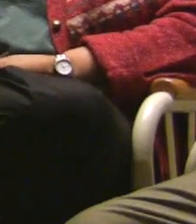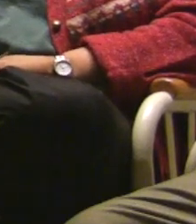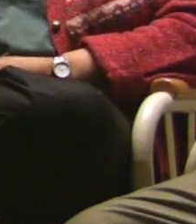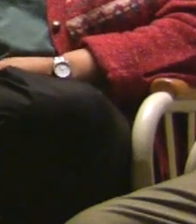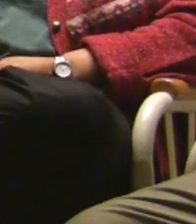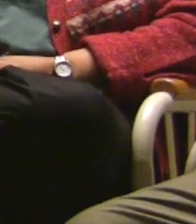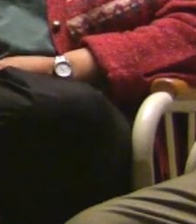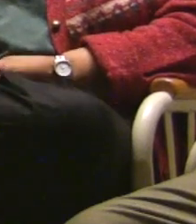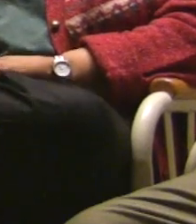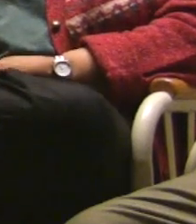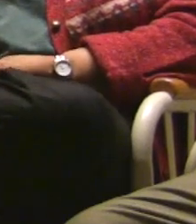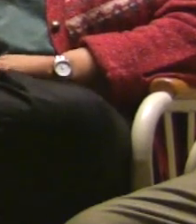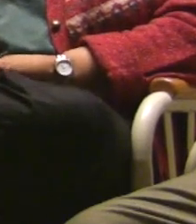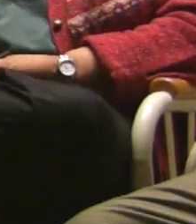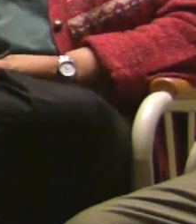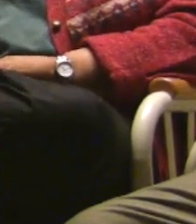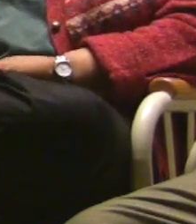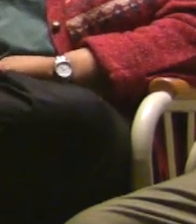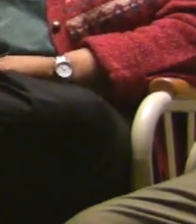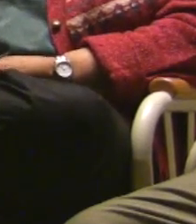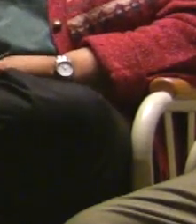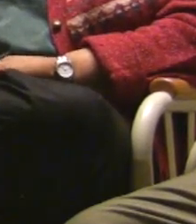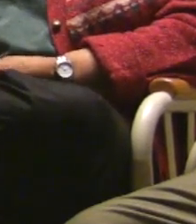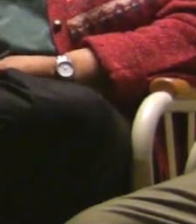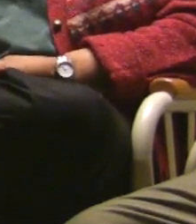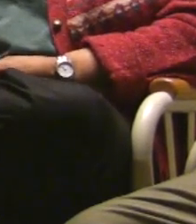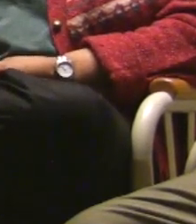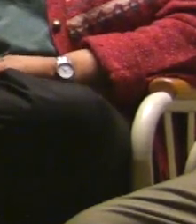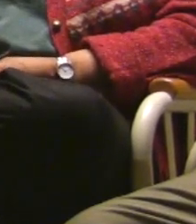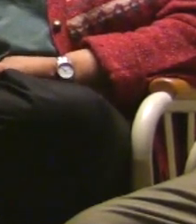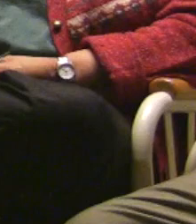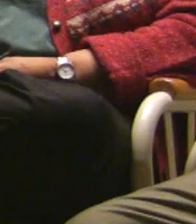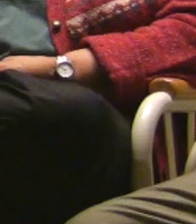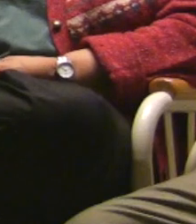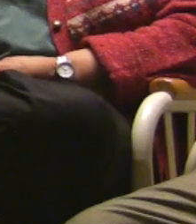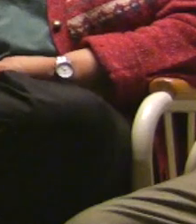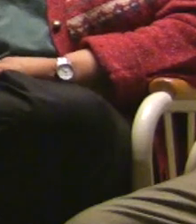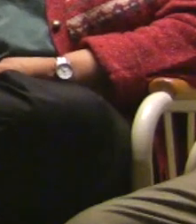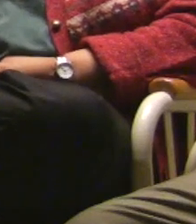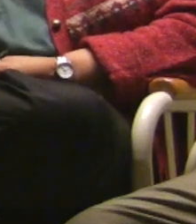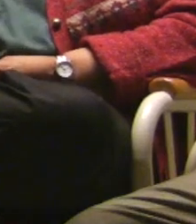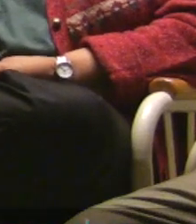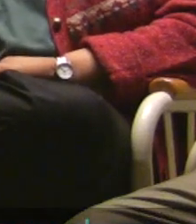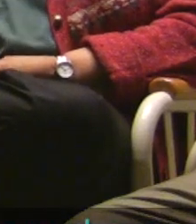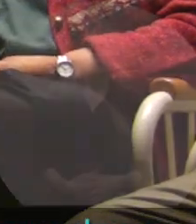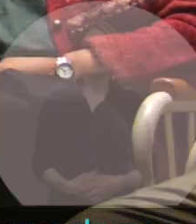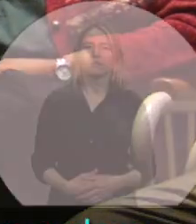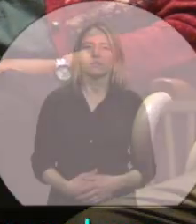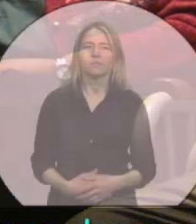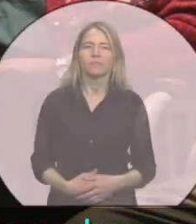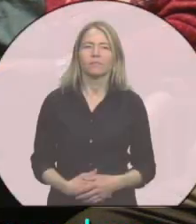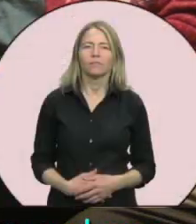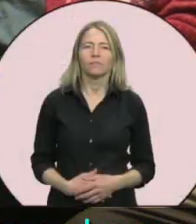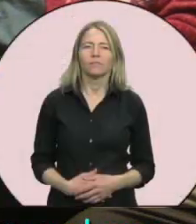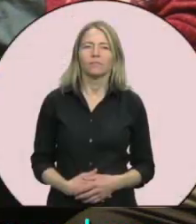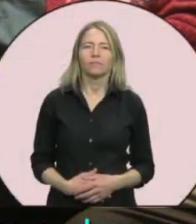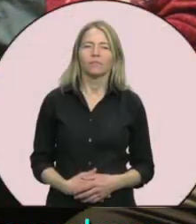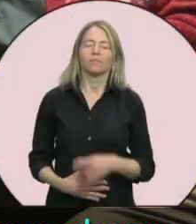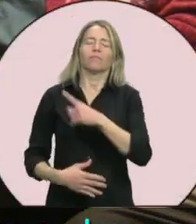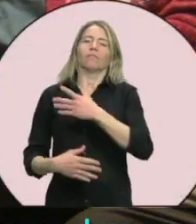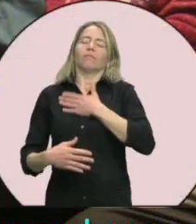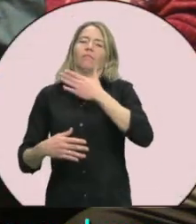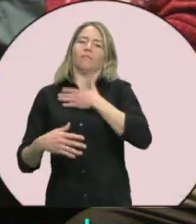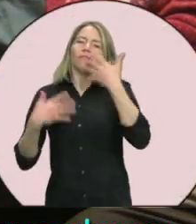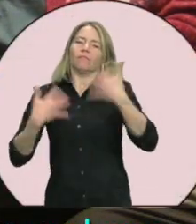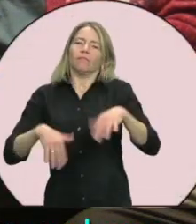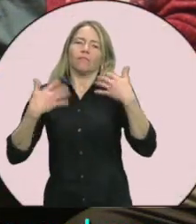have not to need your nation? I don't know sound much. Yeah. He got a talk and the cut down. She is extremely grateful